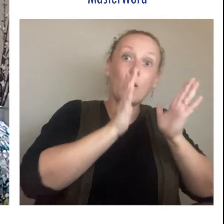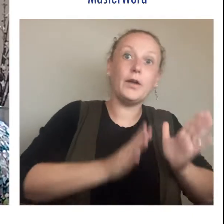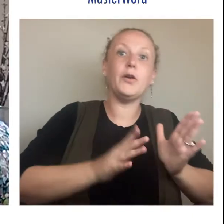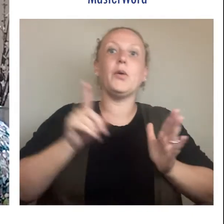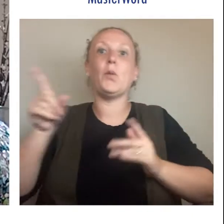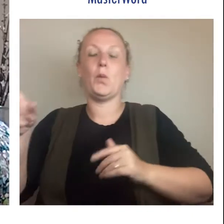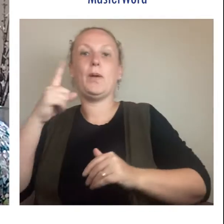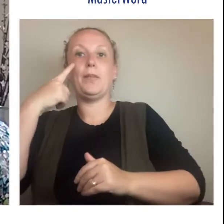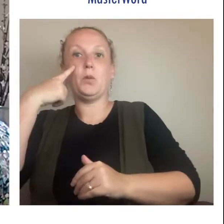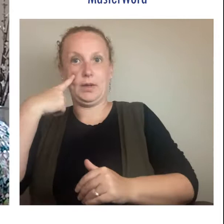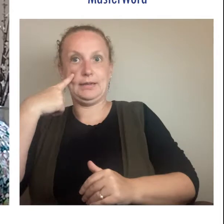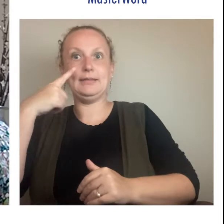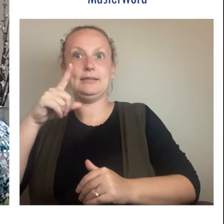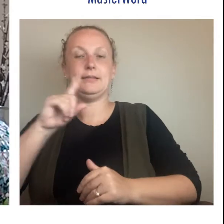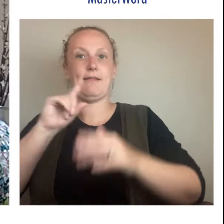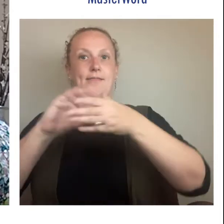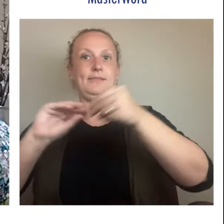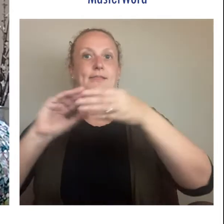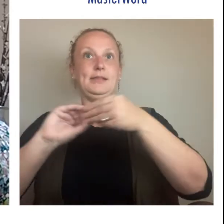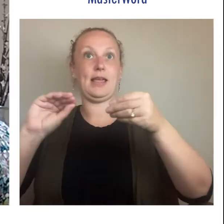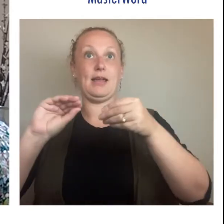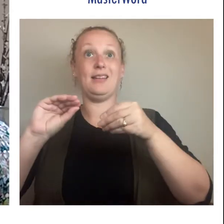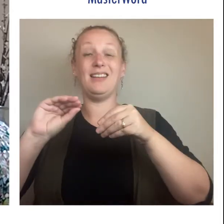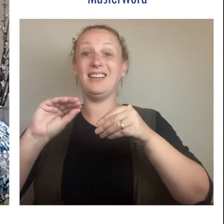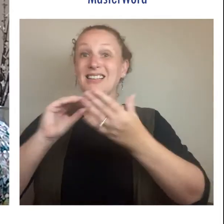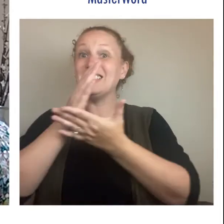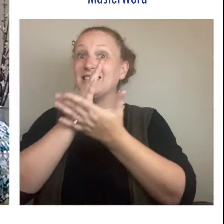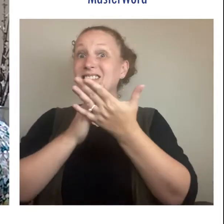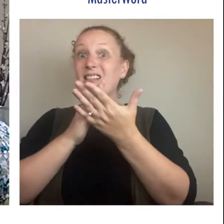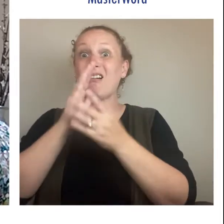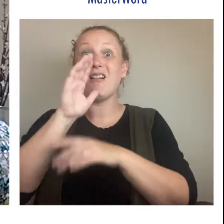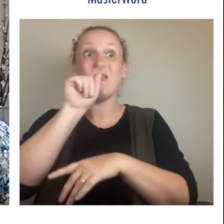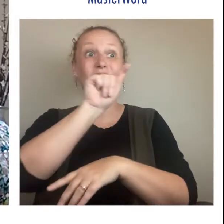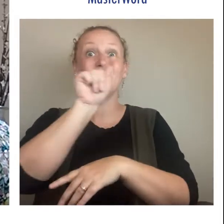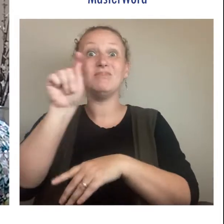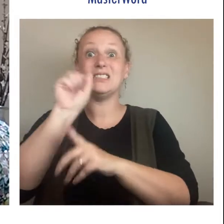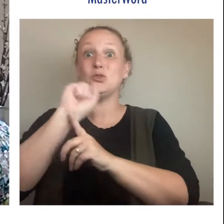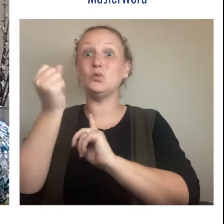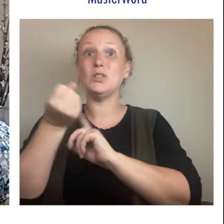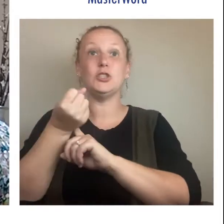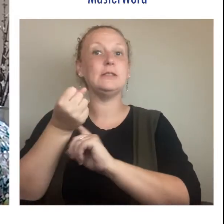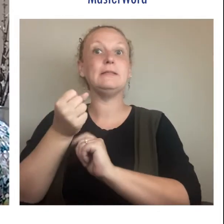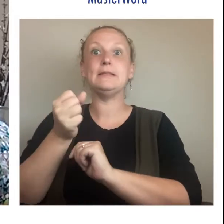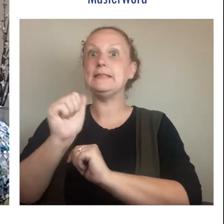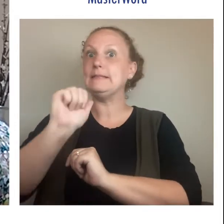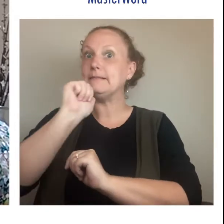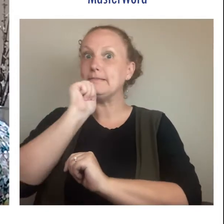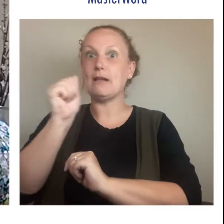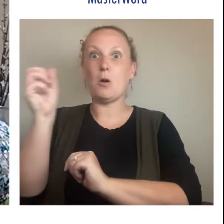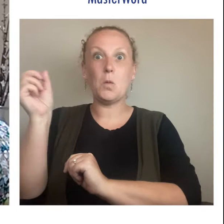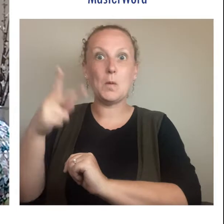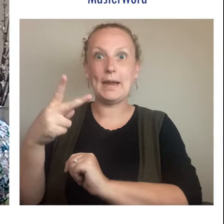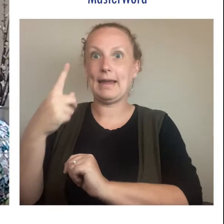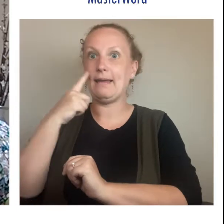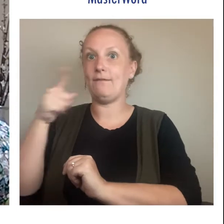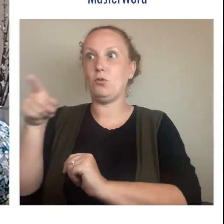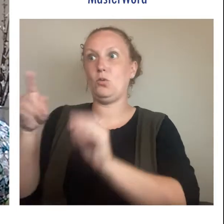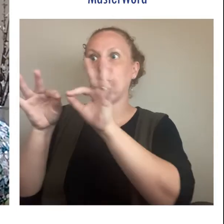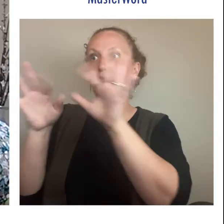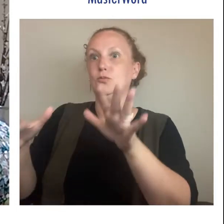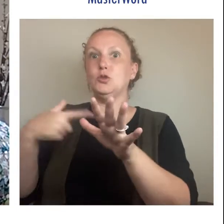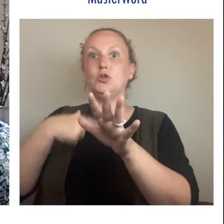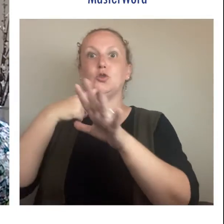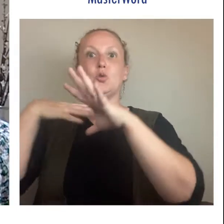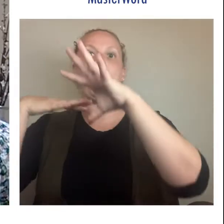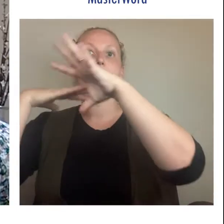And there are situations where it is absolutely not okay for the main interpreter to do this, like, for instance, in sworn